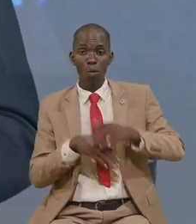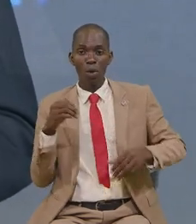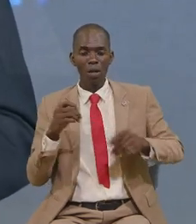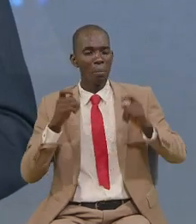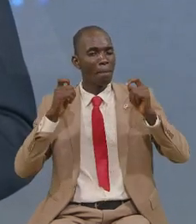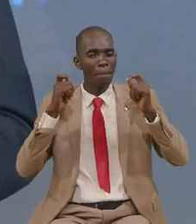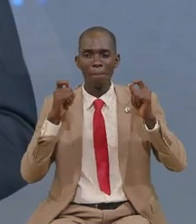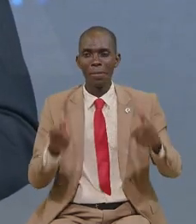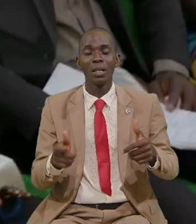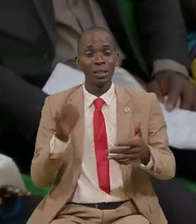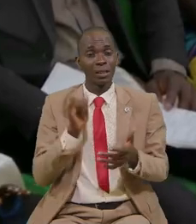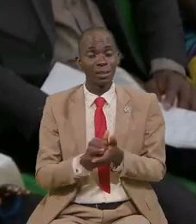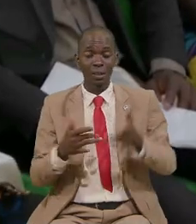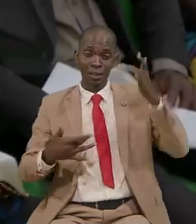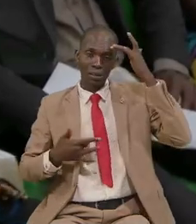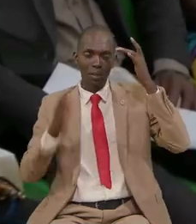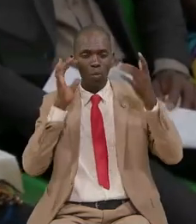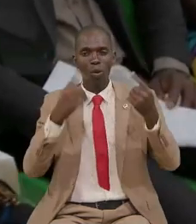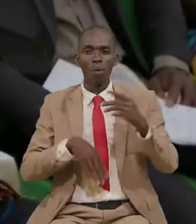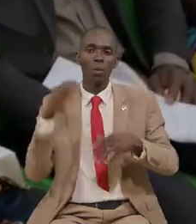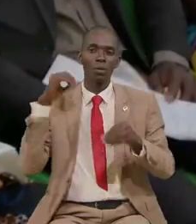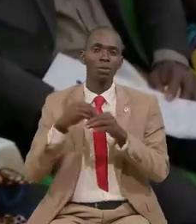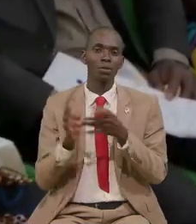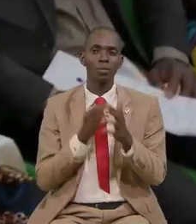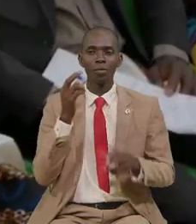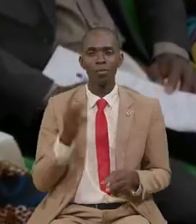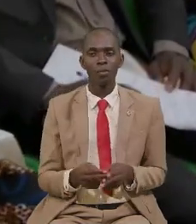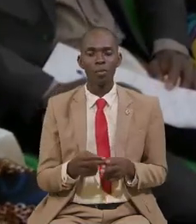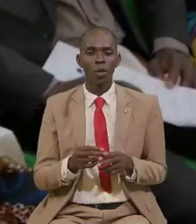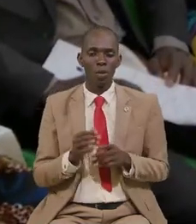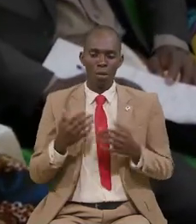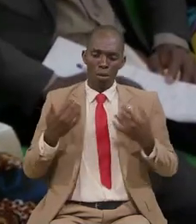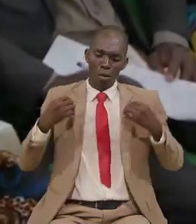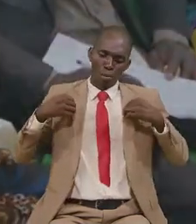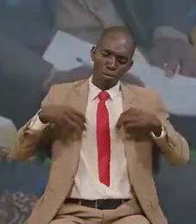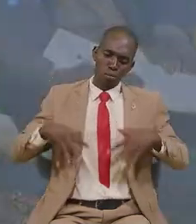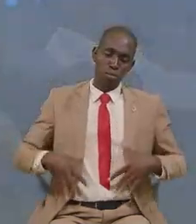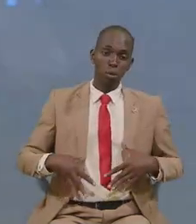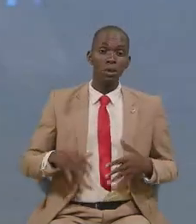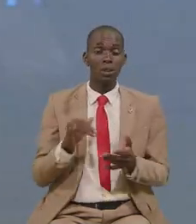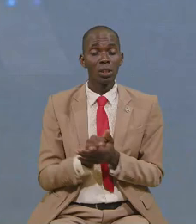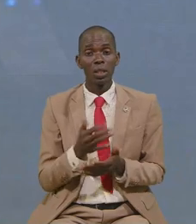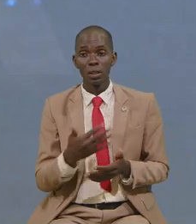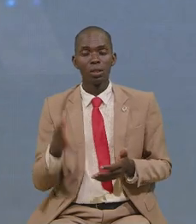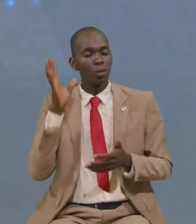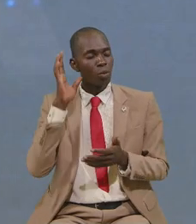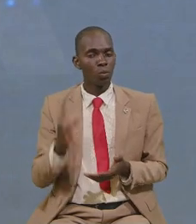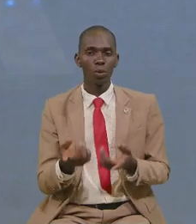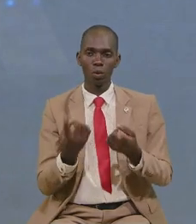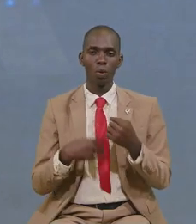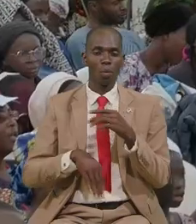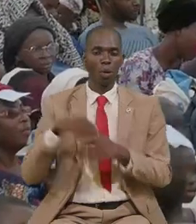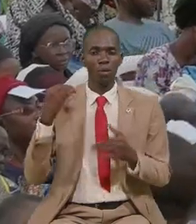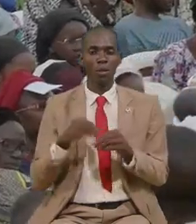Immediately, that thing will come out. Amen. Oppression, come out. That thing today will